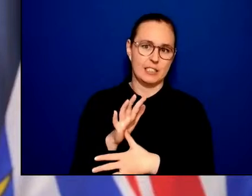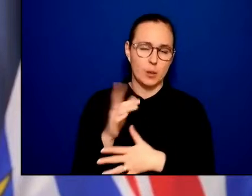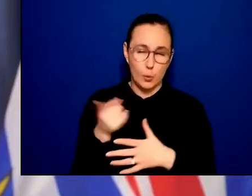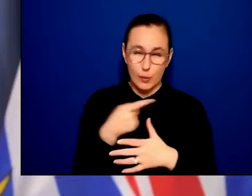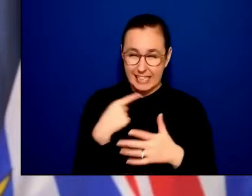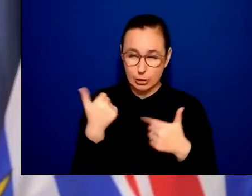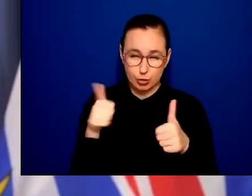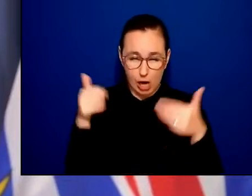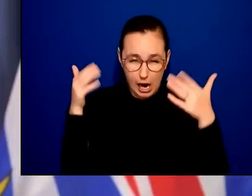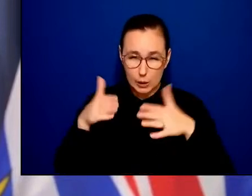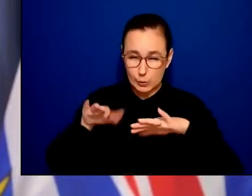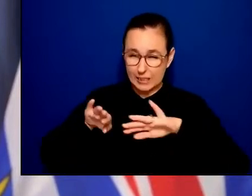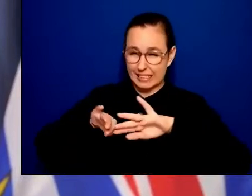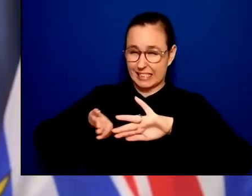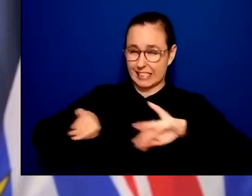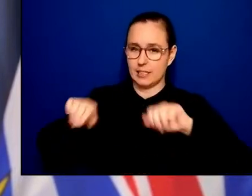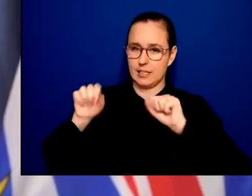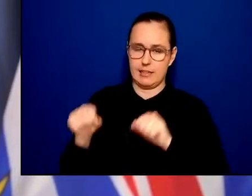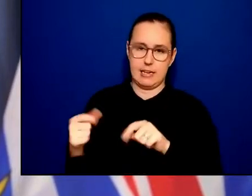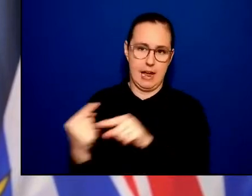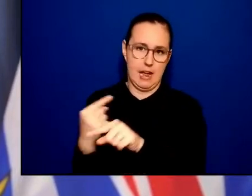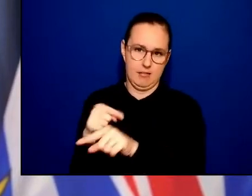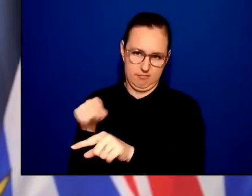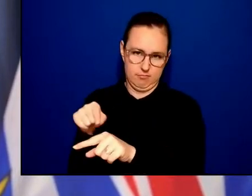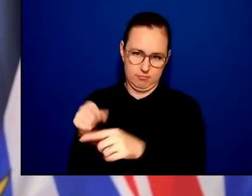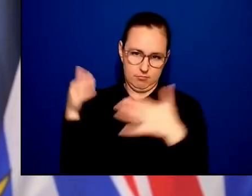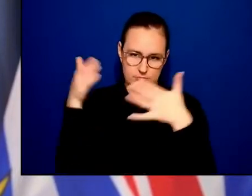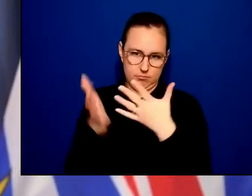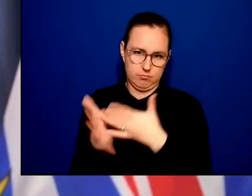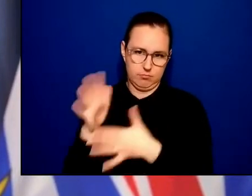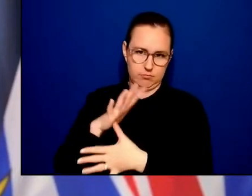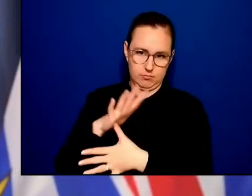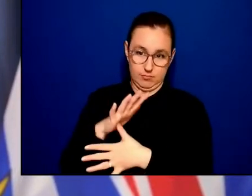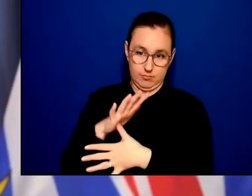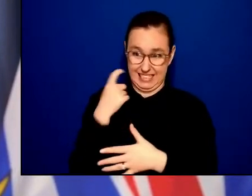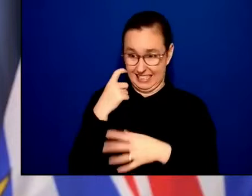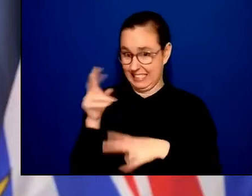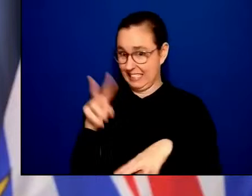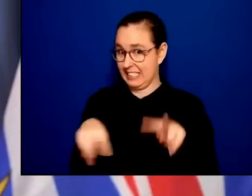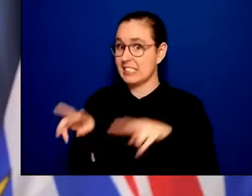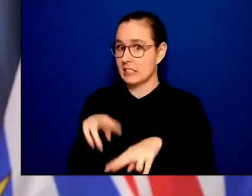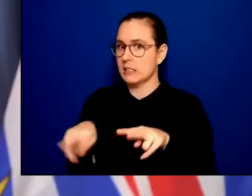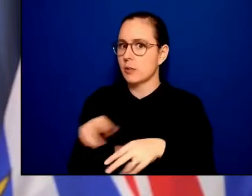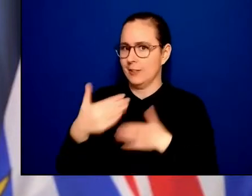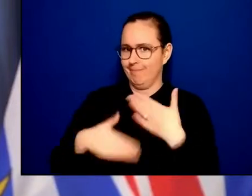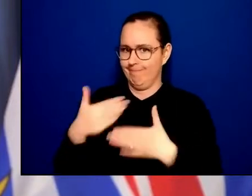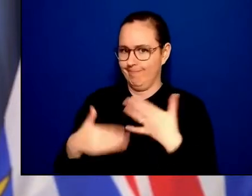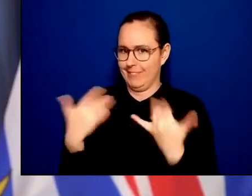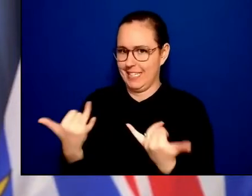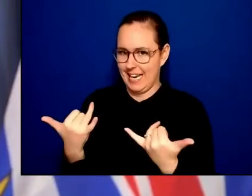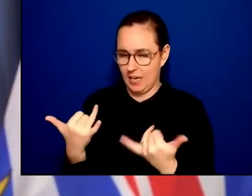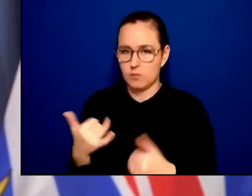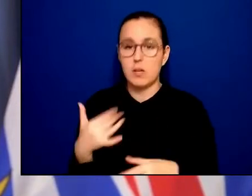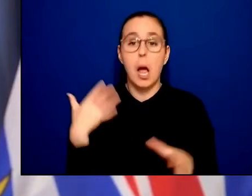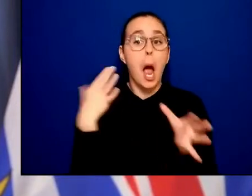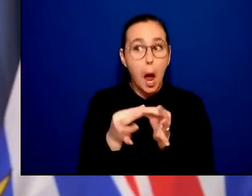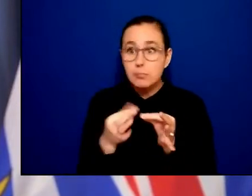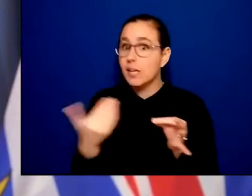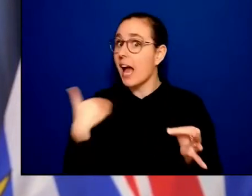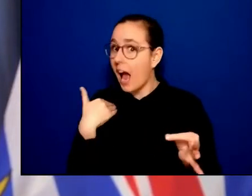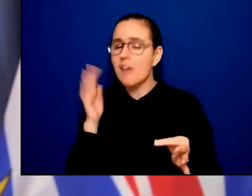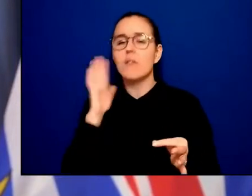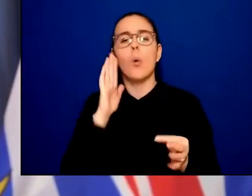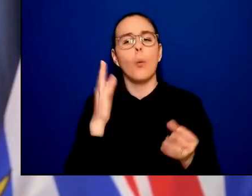of heavy equipment. So we will have updates as they become available when that route may be